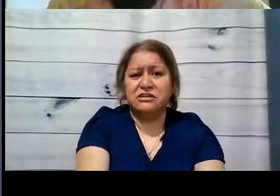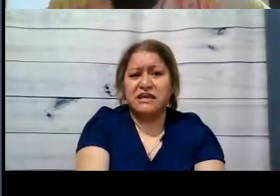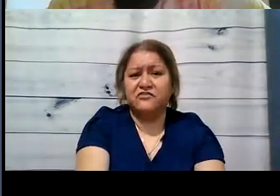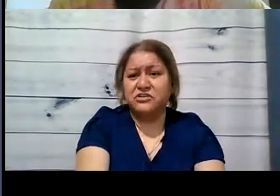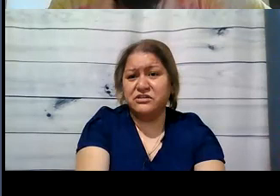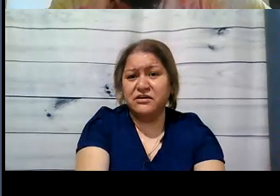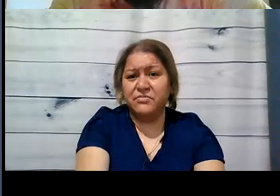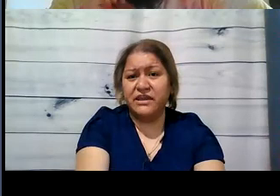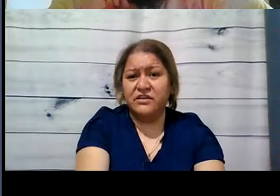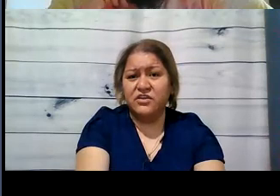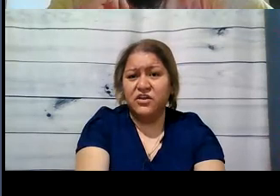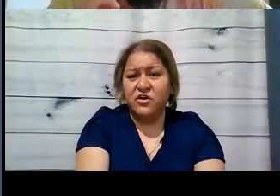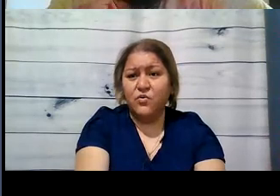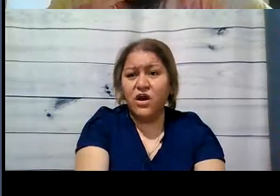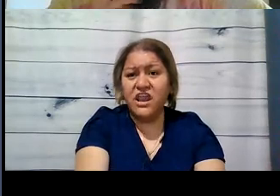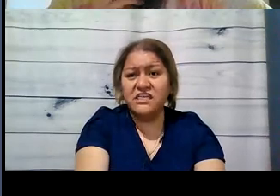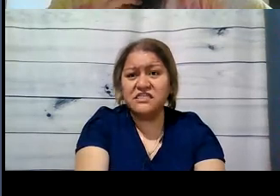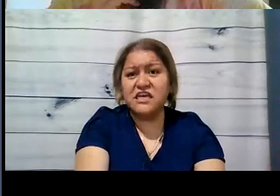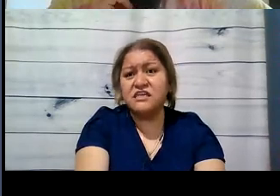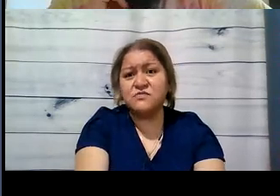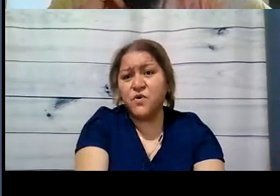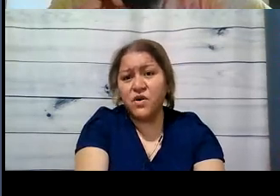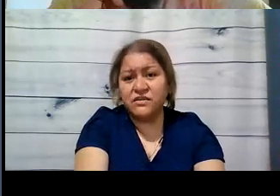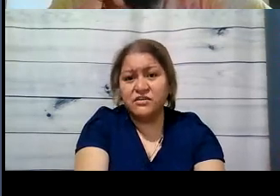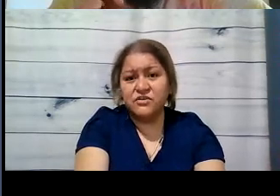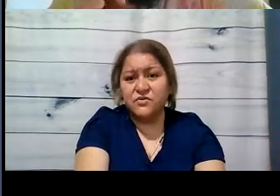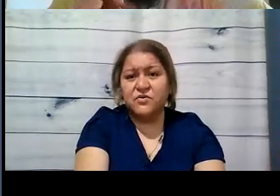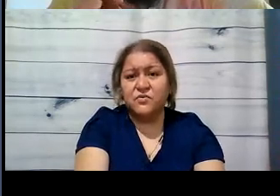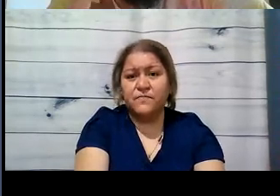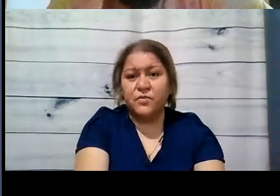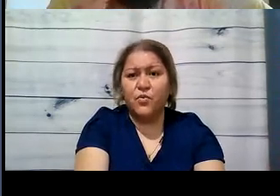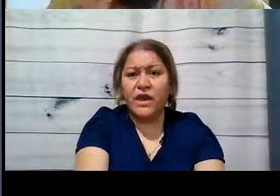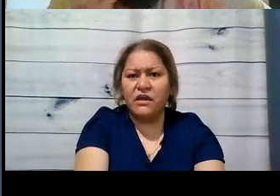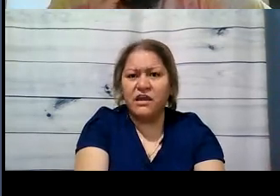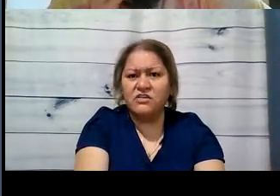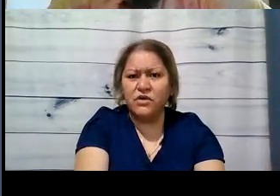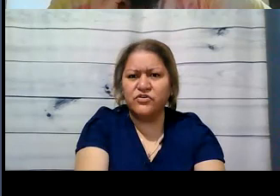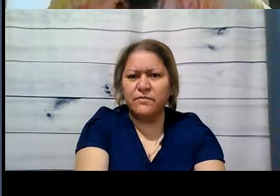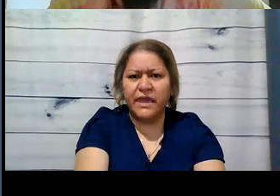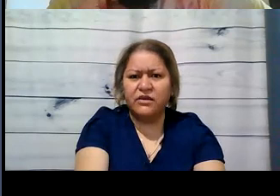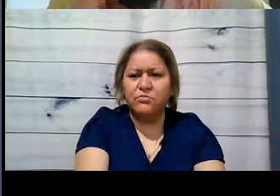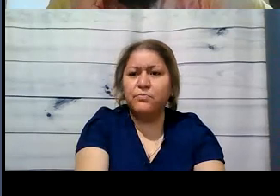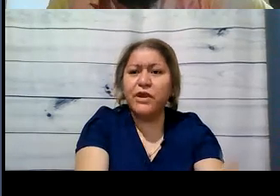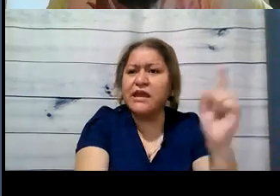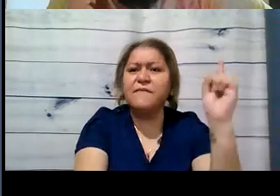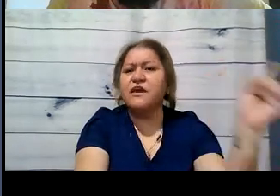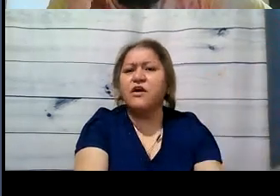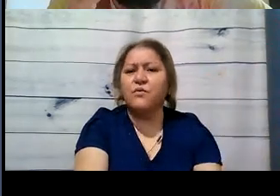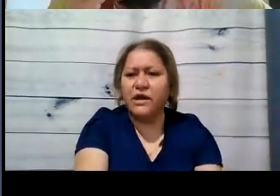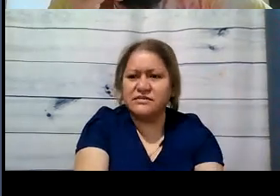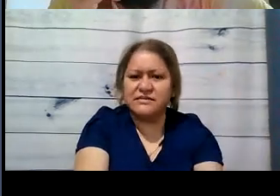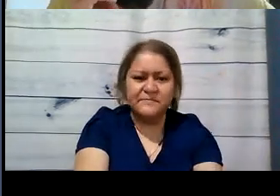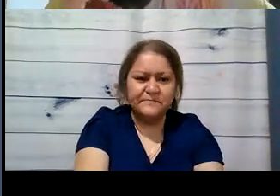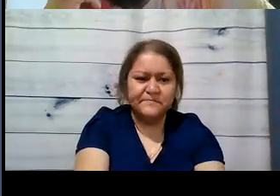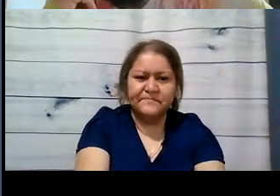the Duchess after she took a bite. What is this? Roared the Duke. Where is Walter the Baker? Bring him here